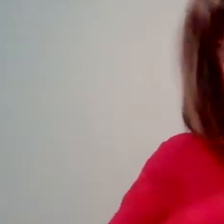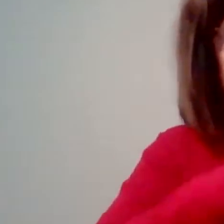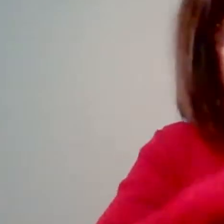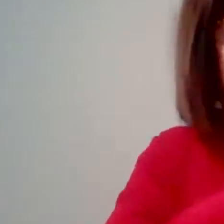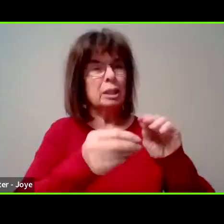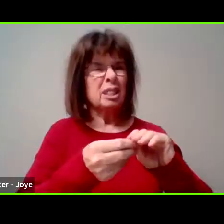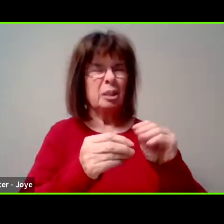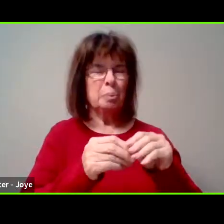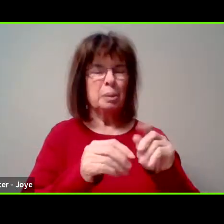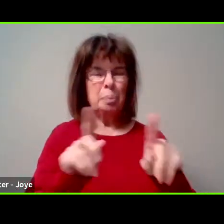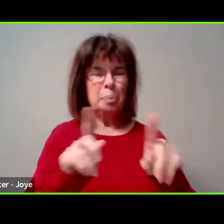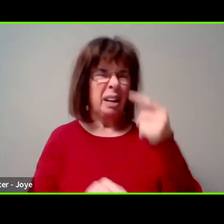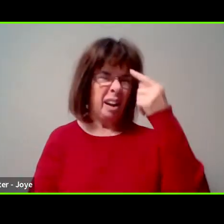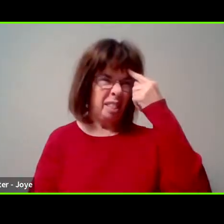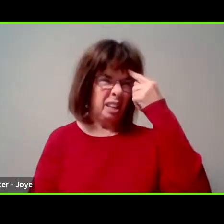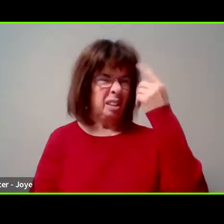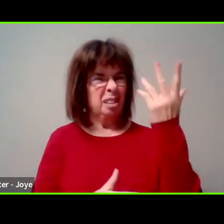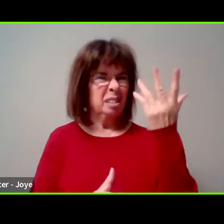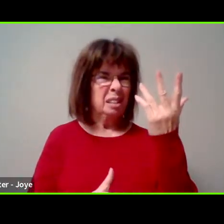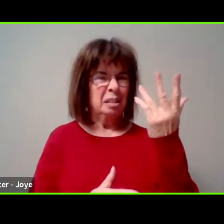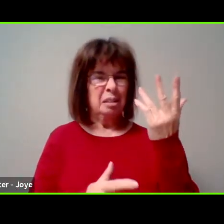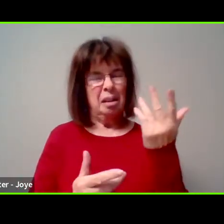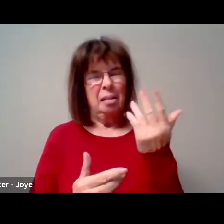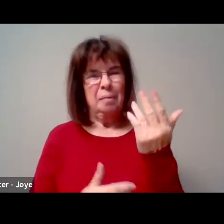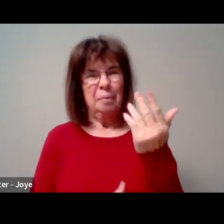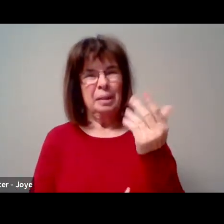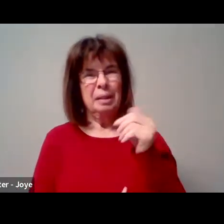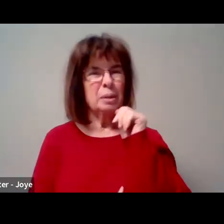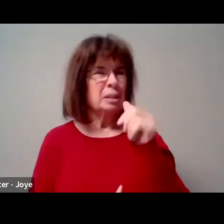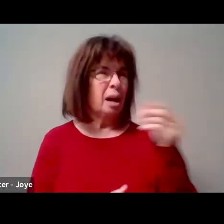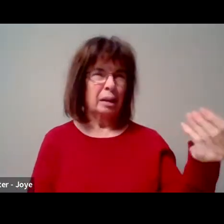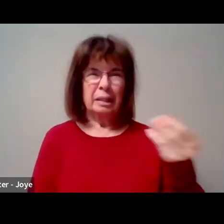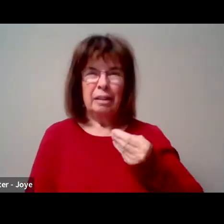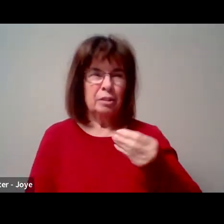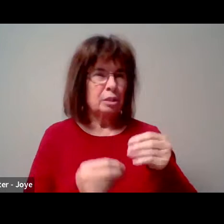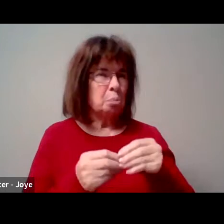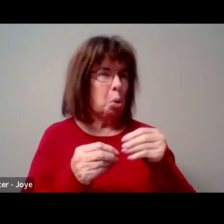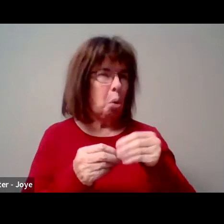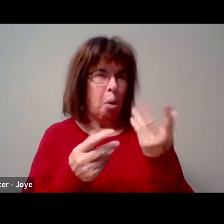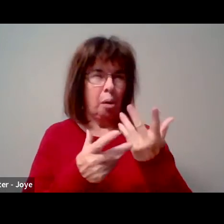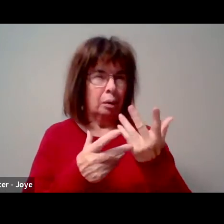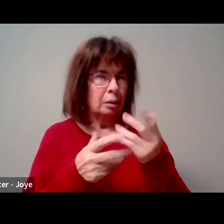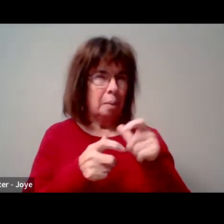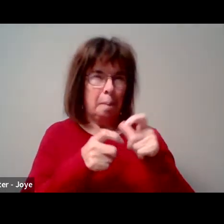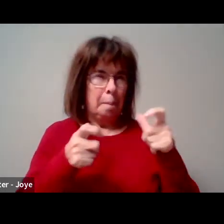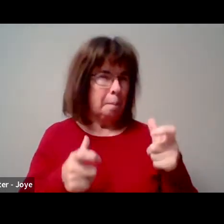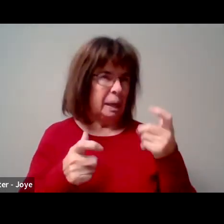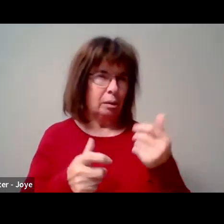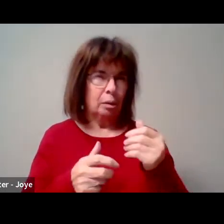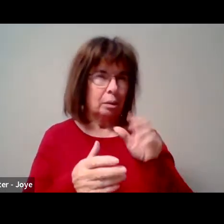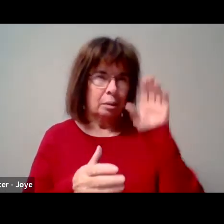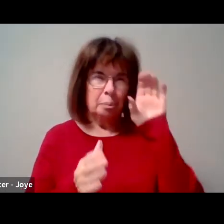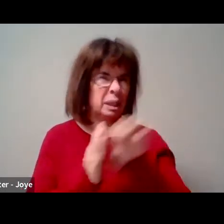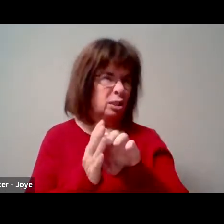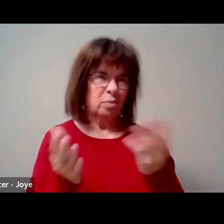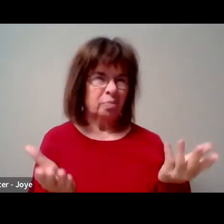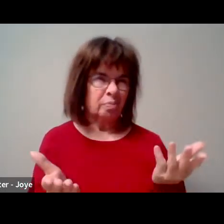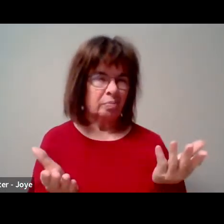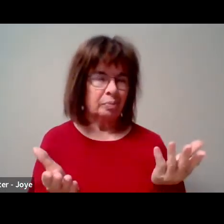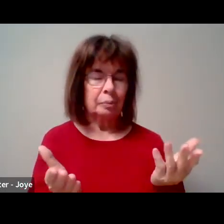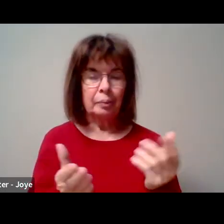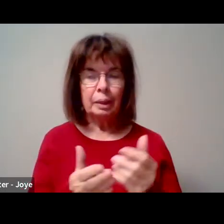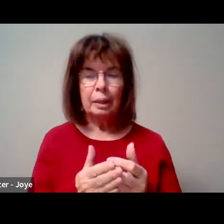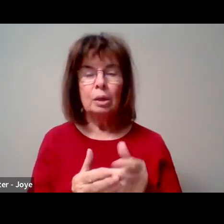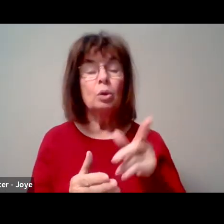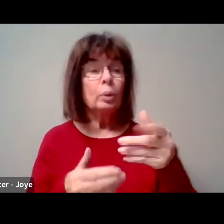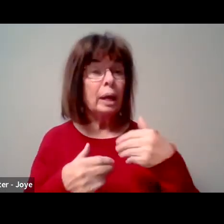be would not give us a much more comprehensive picture. Unfortunately, we do have other tools that have proven